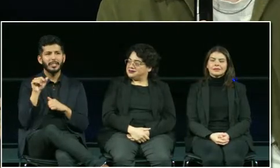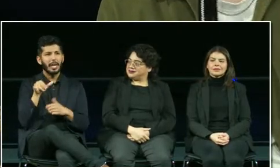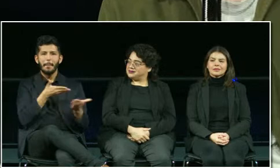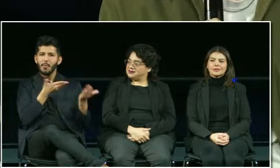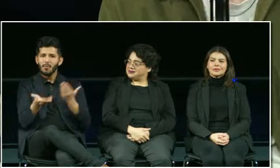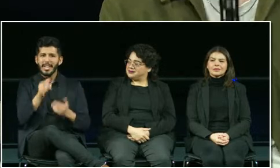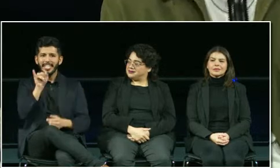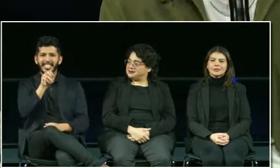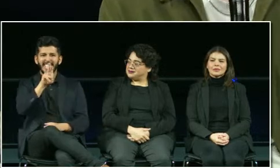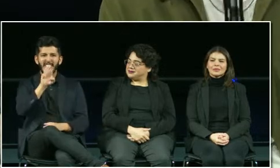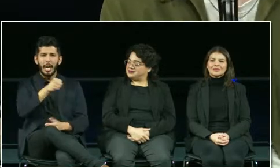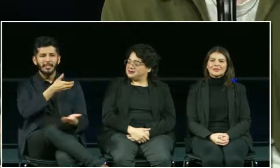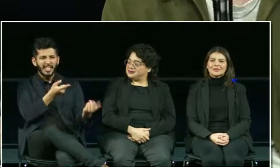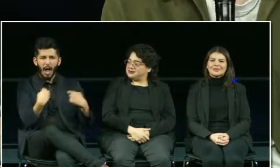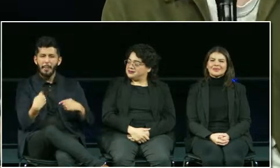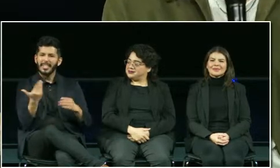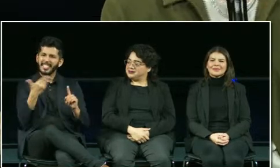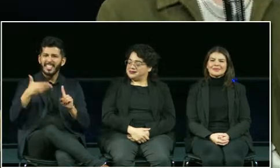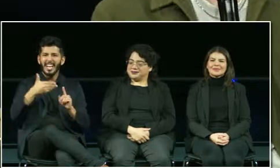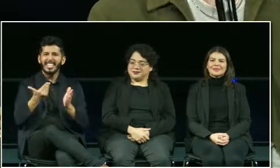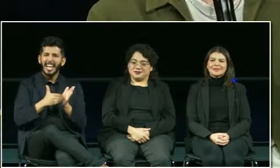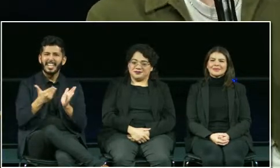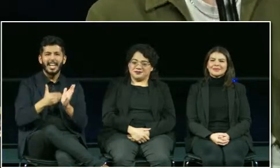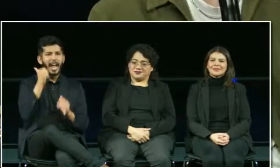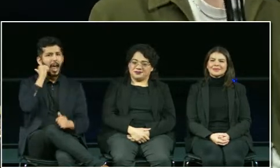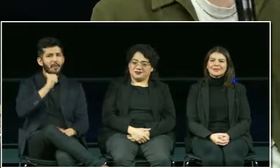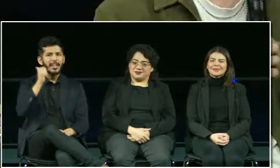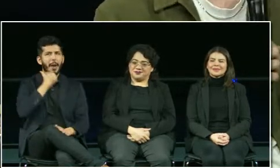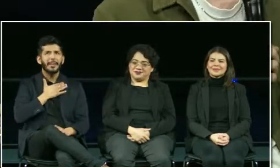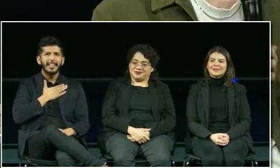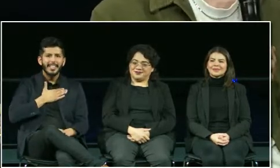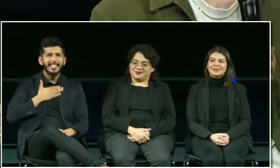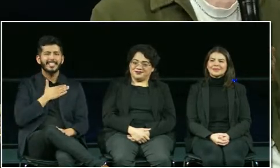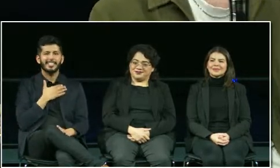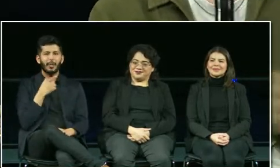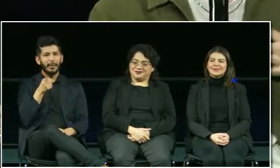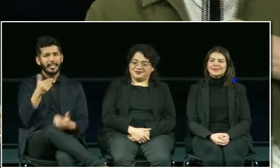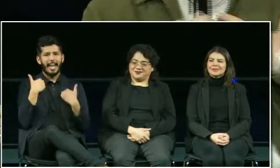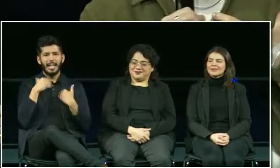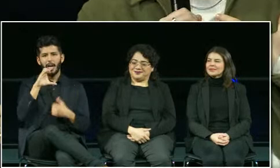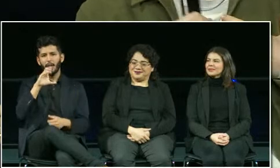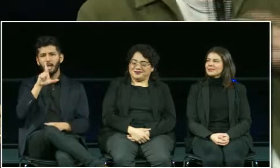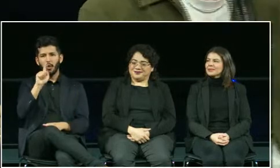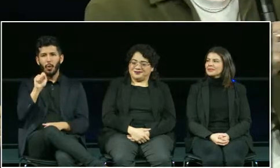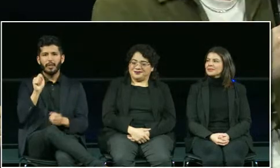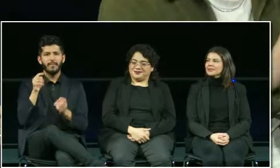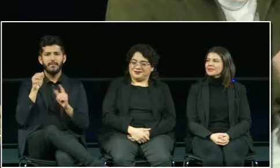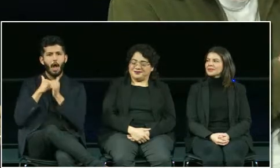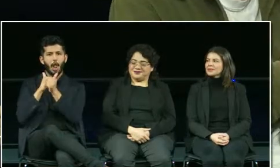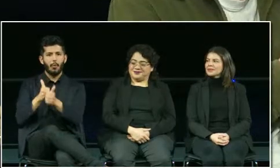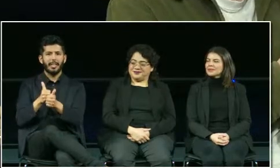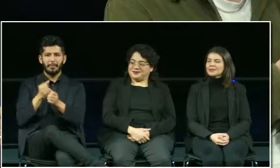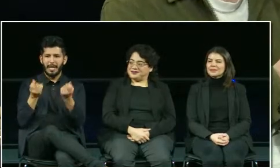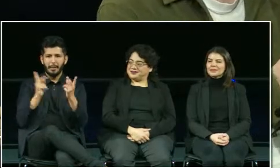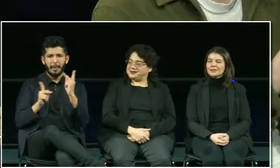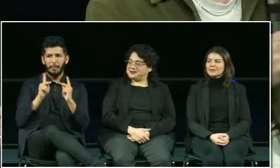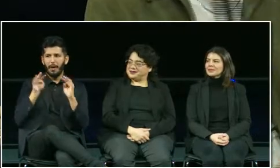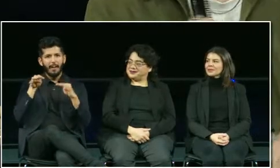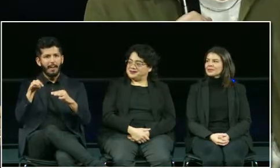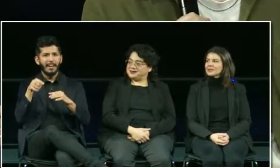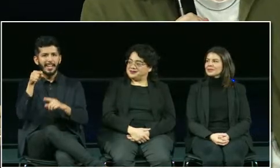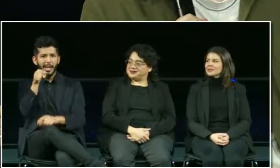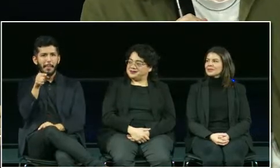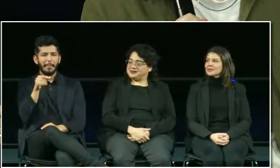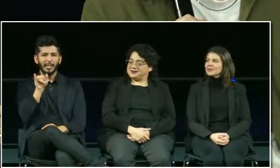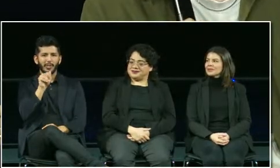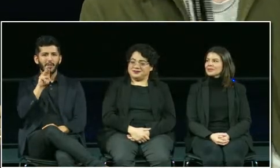James on every single day. So James quickly got this cult following, including my own mum, who, when we'd written the first draft of the script, said to me, what